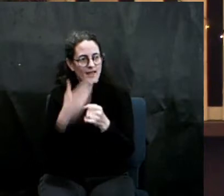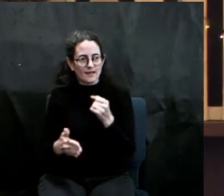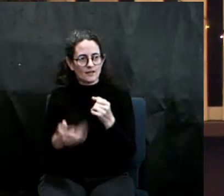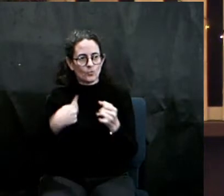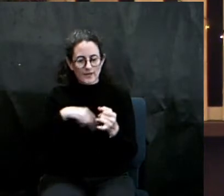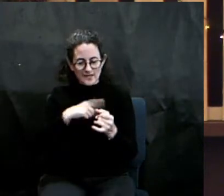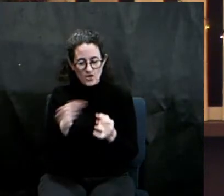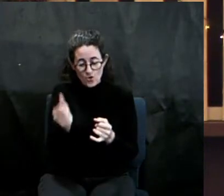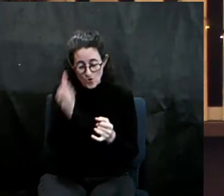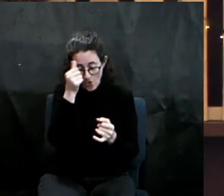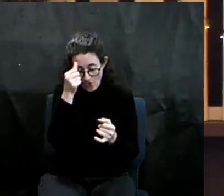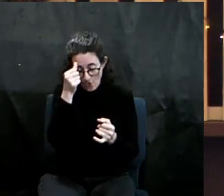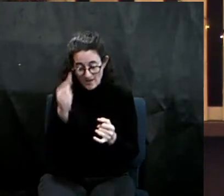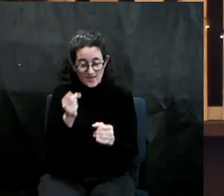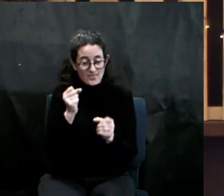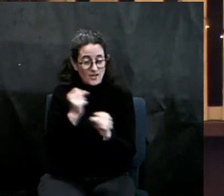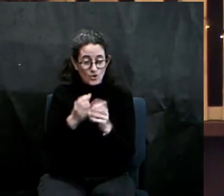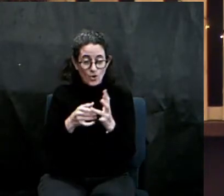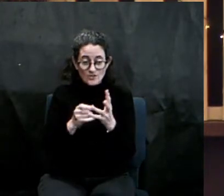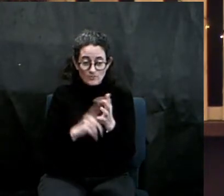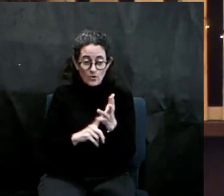Jesus is unstoppable.